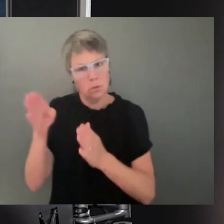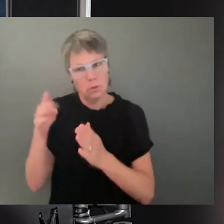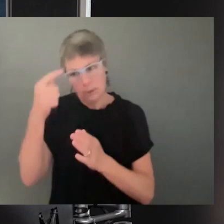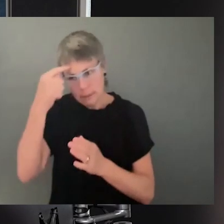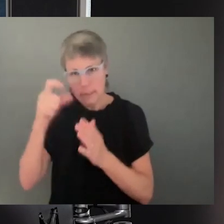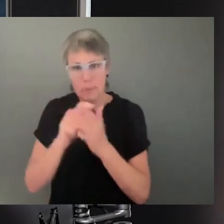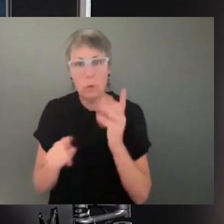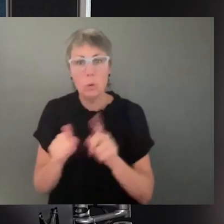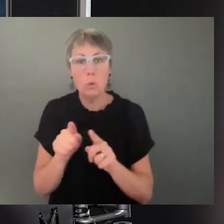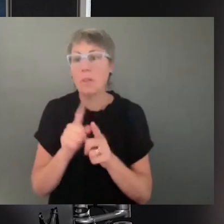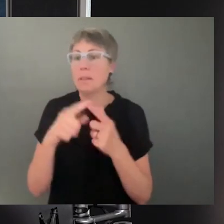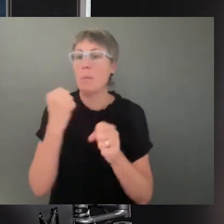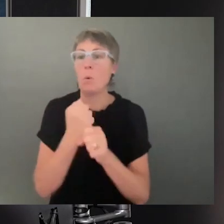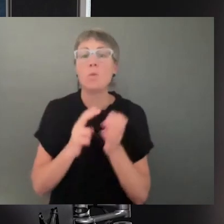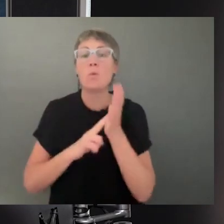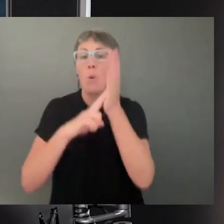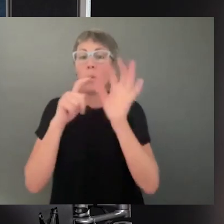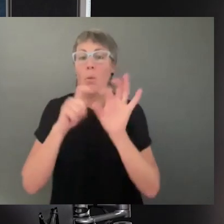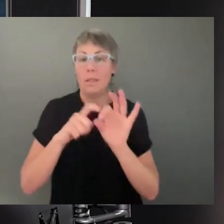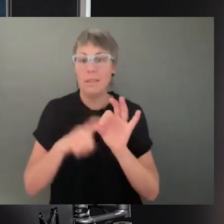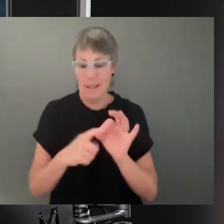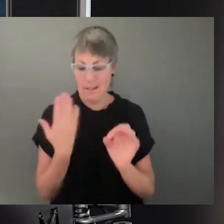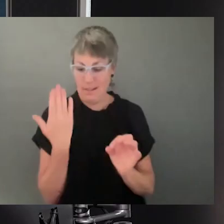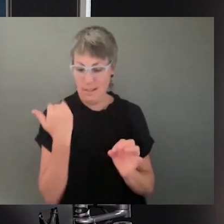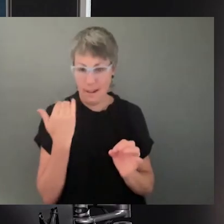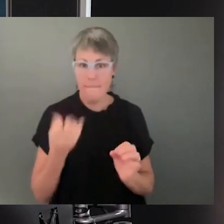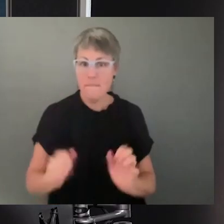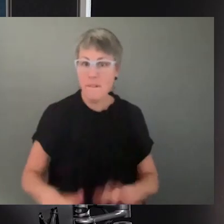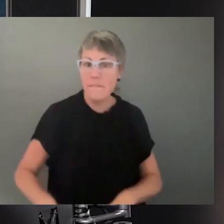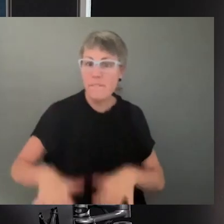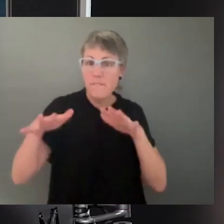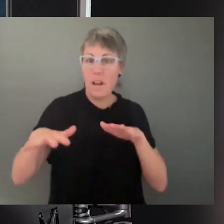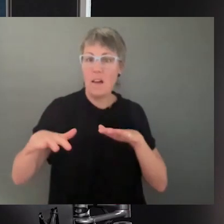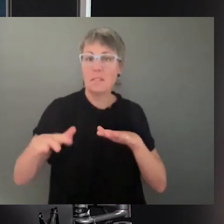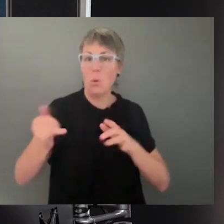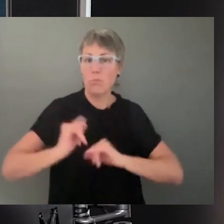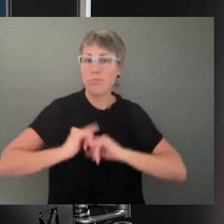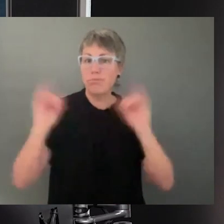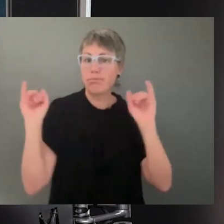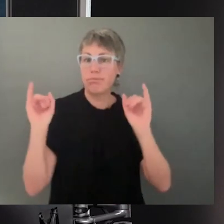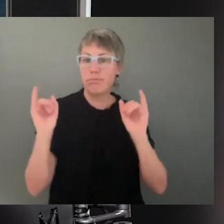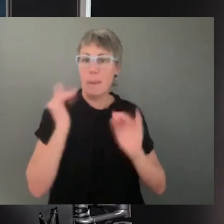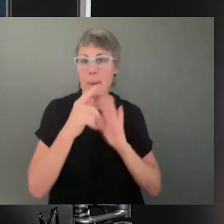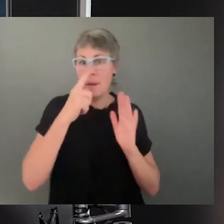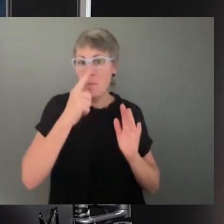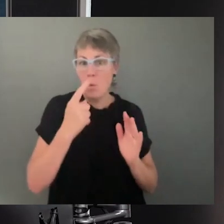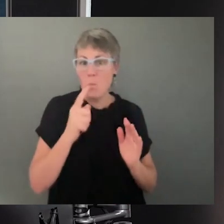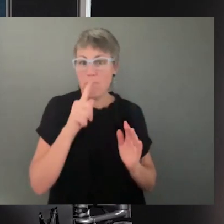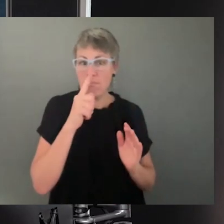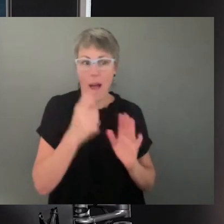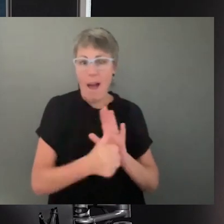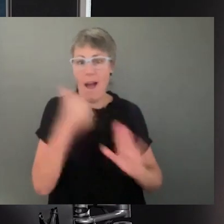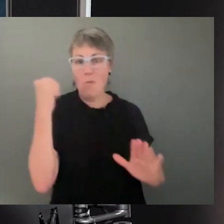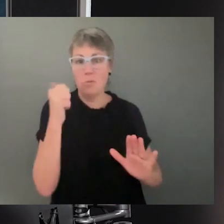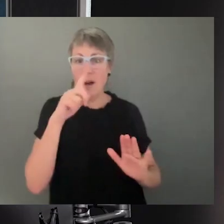and many different areas around Queensland that there were areas that were flooded or impacted by disaster for